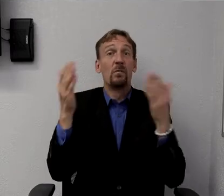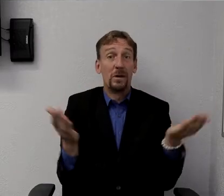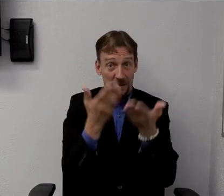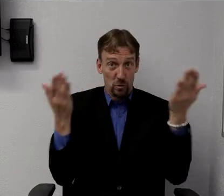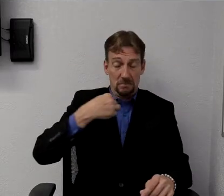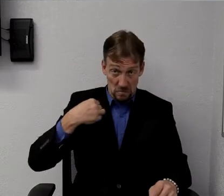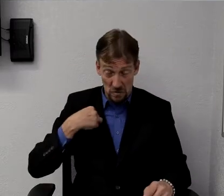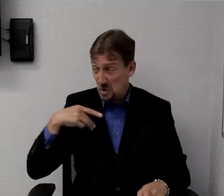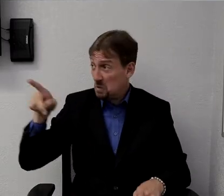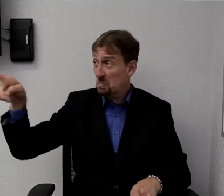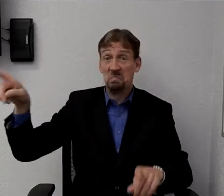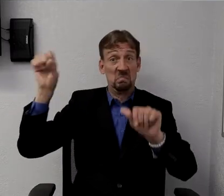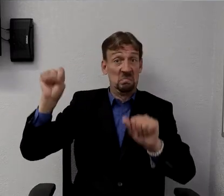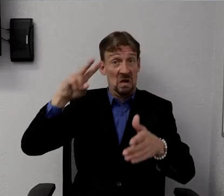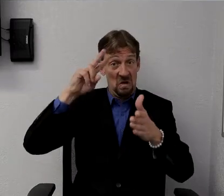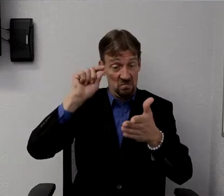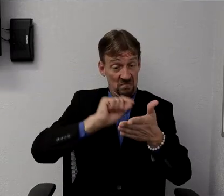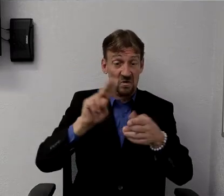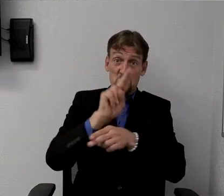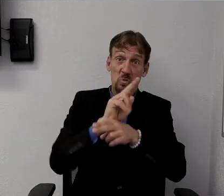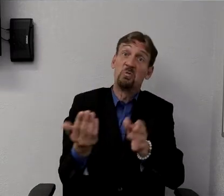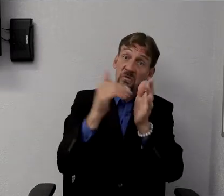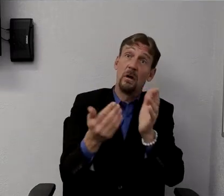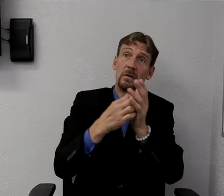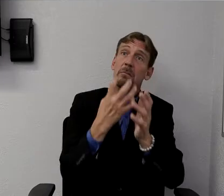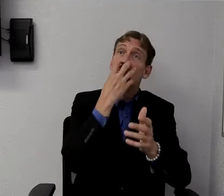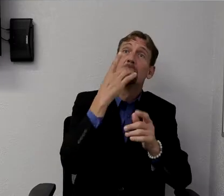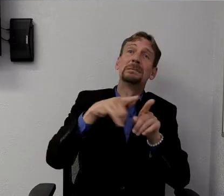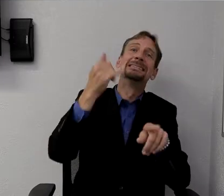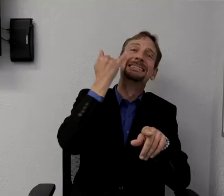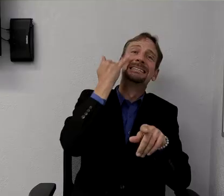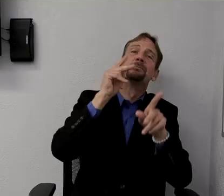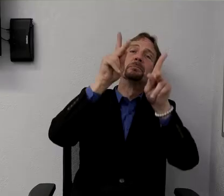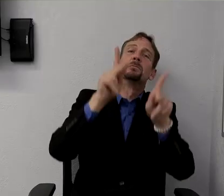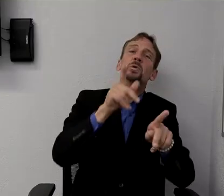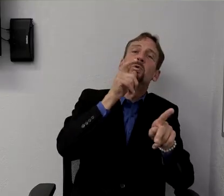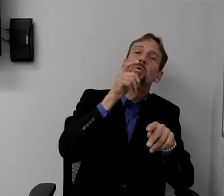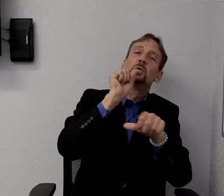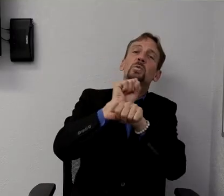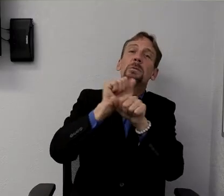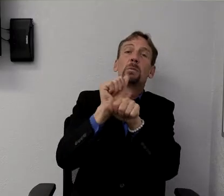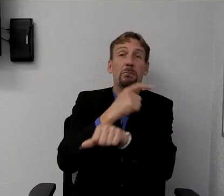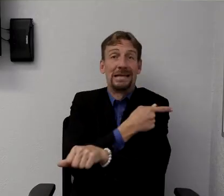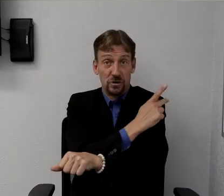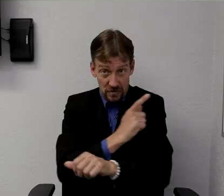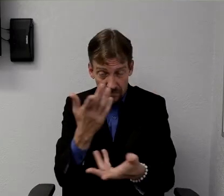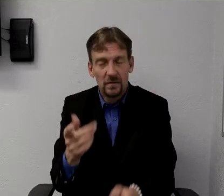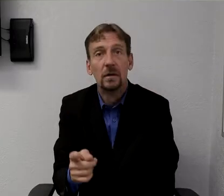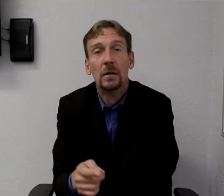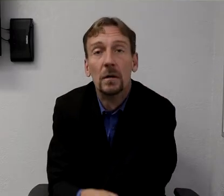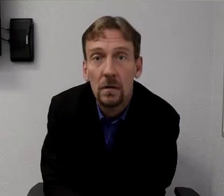can a clinician wear a mask, and is that safe? Yeah, again, it really it depends on